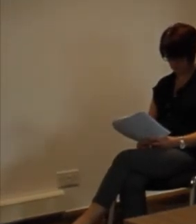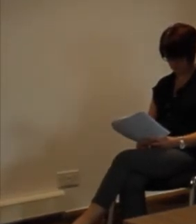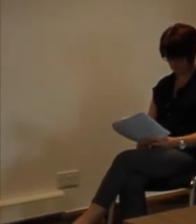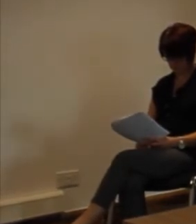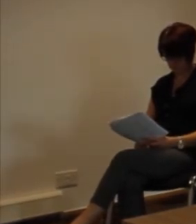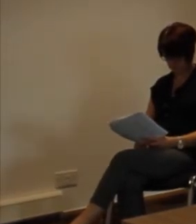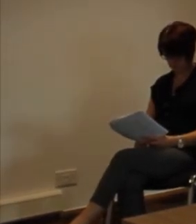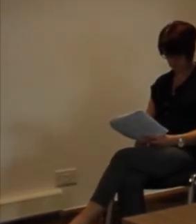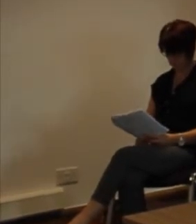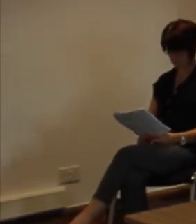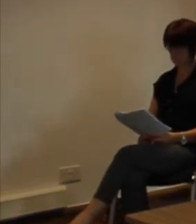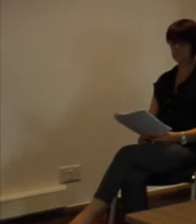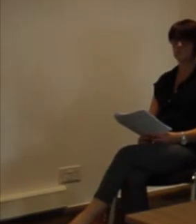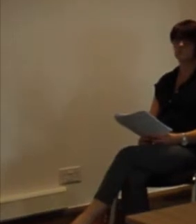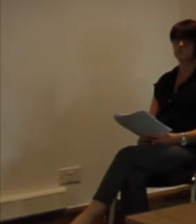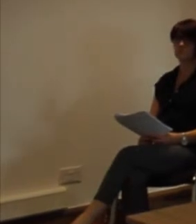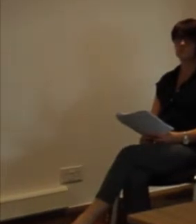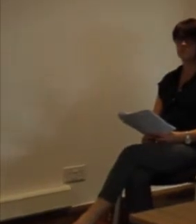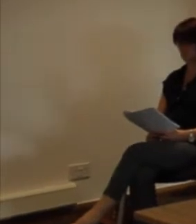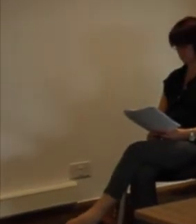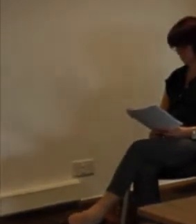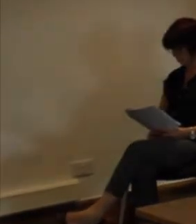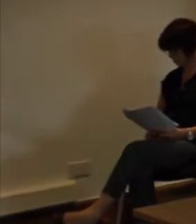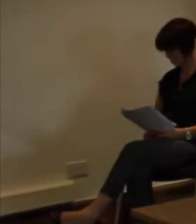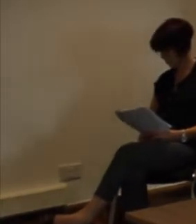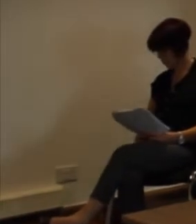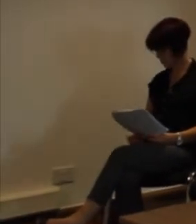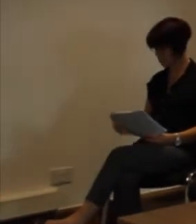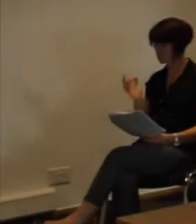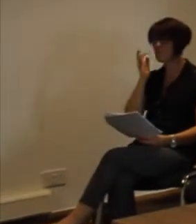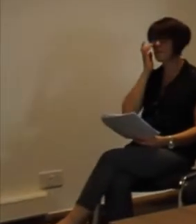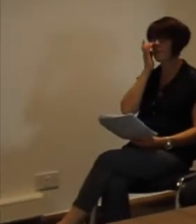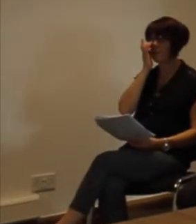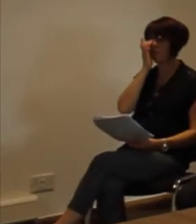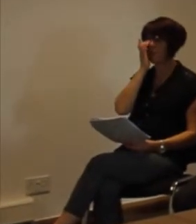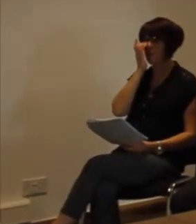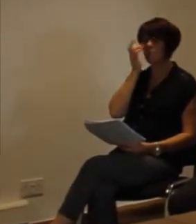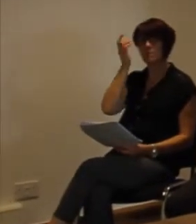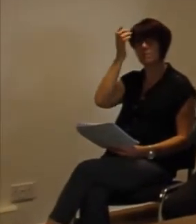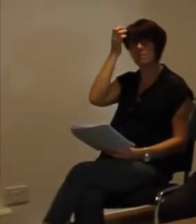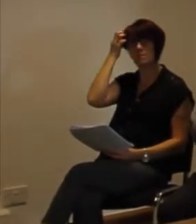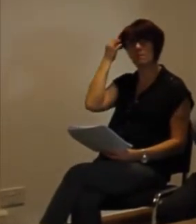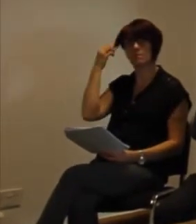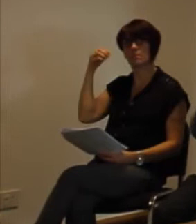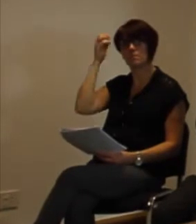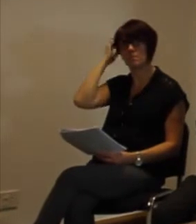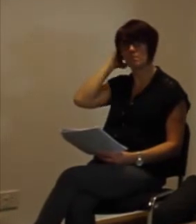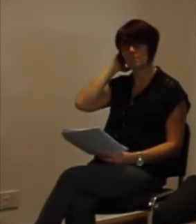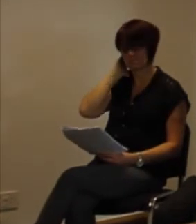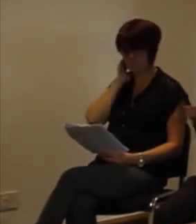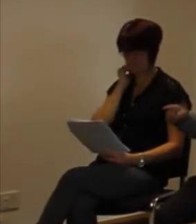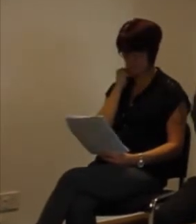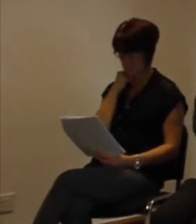of adjustment is probably lower on the scale. So we're looking at situations where the processing speed of the